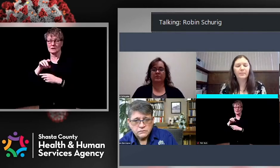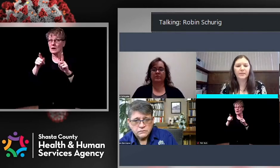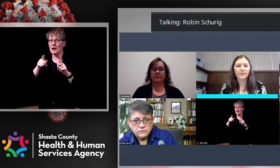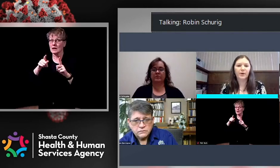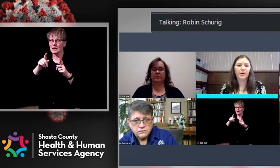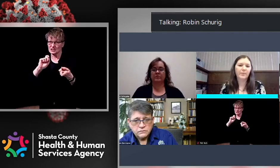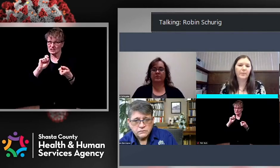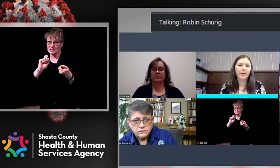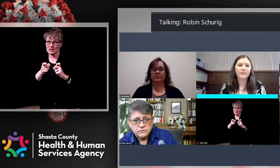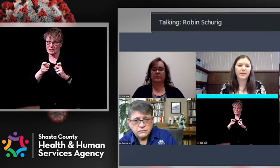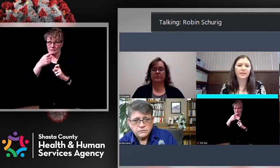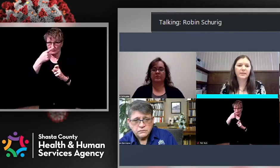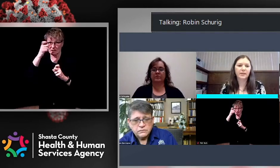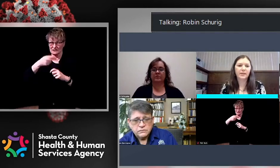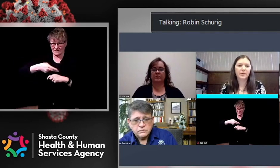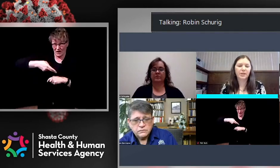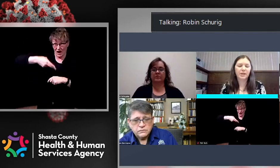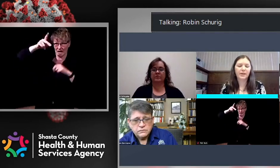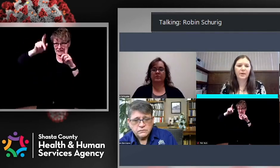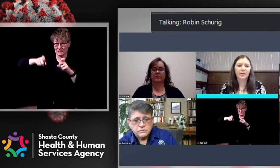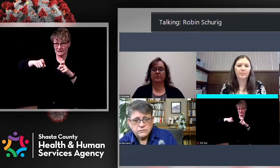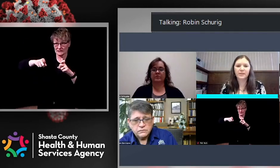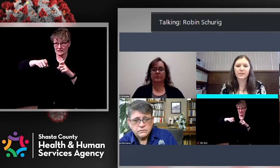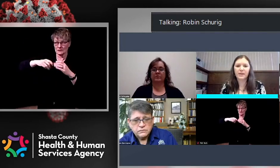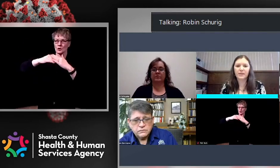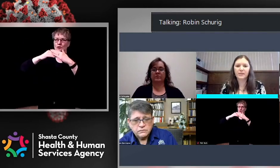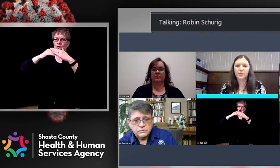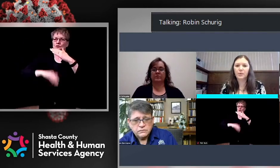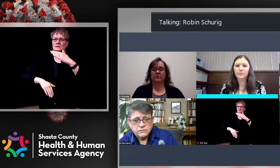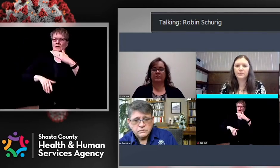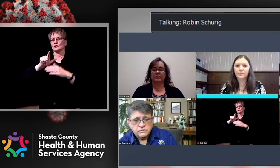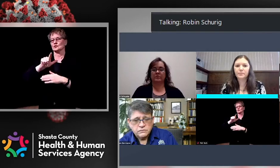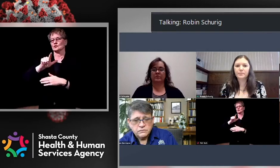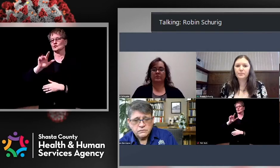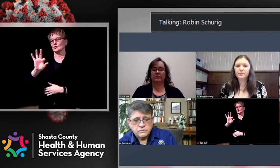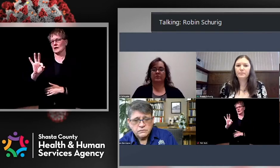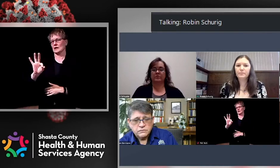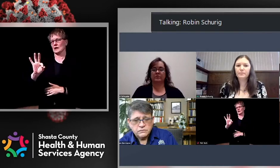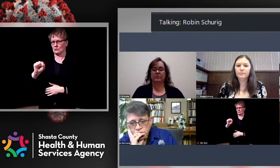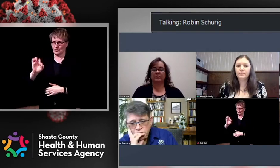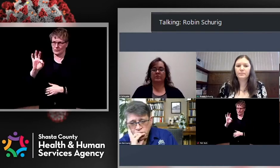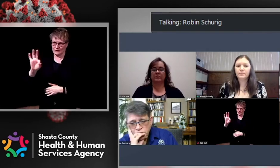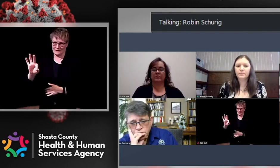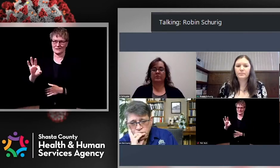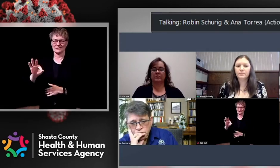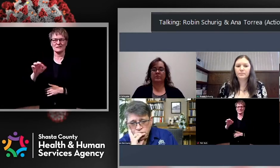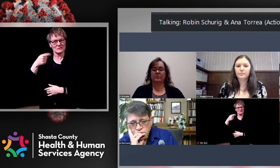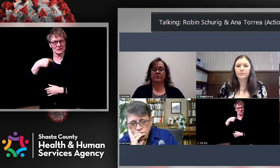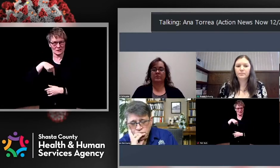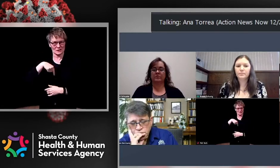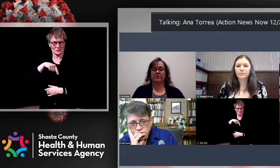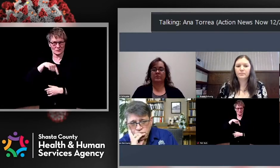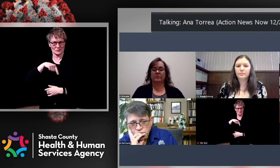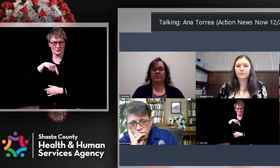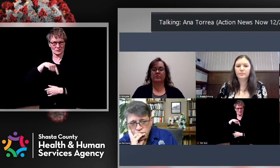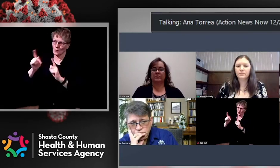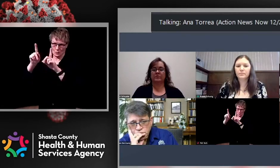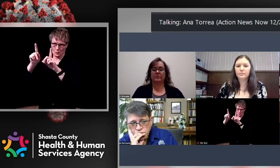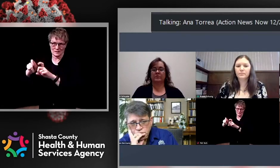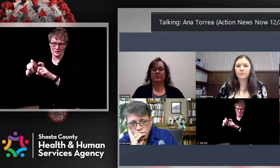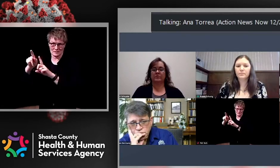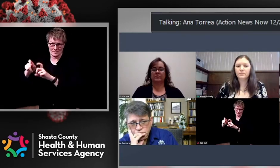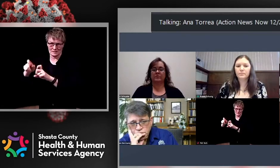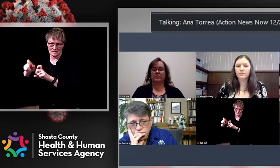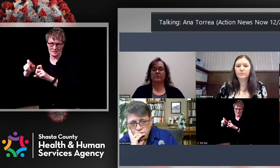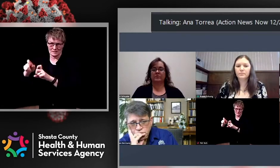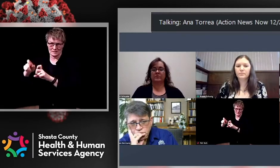29.9 because of our high rate of testing here in Shasta County compared to the state as a whole. And then what's the number we need to get below